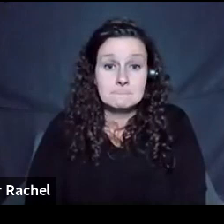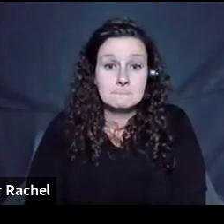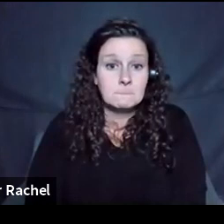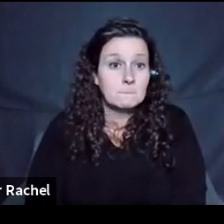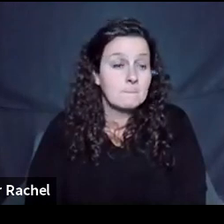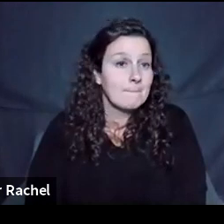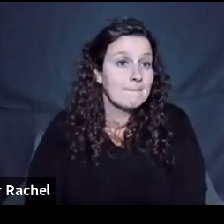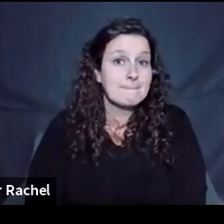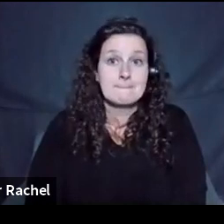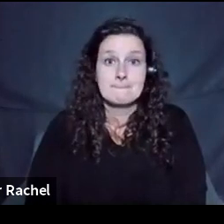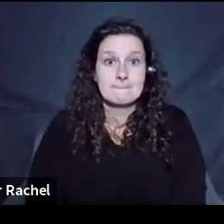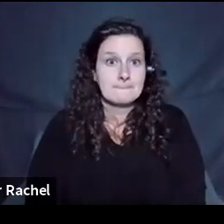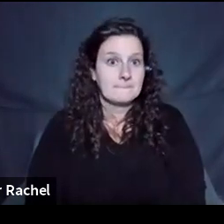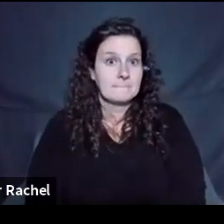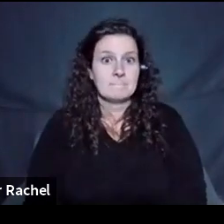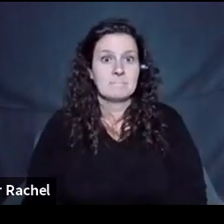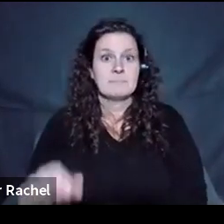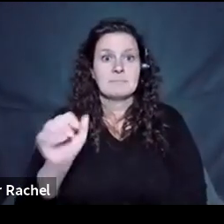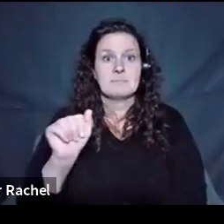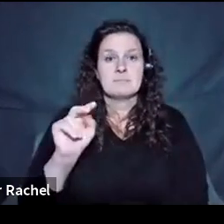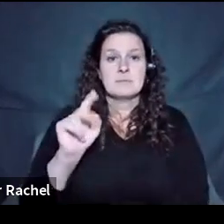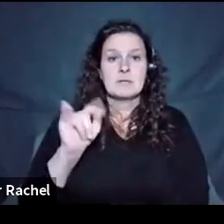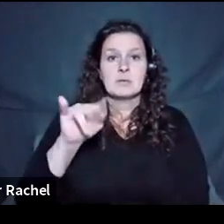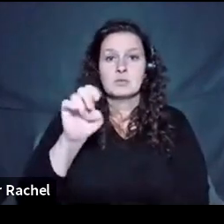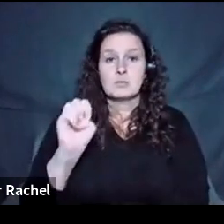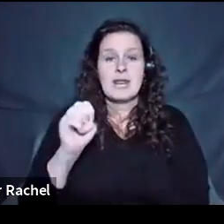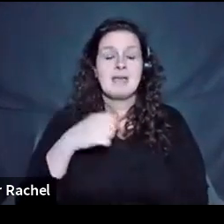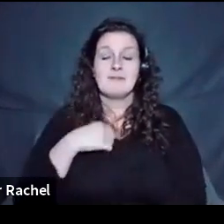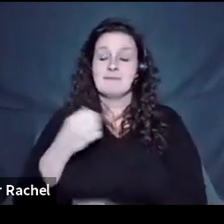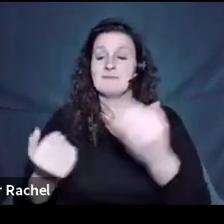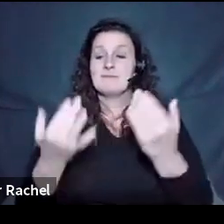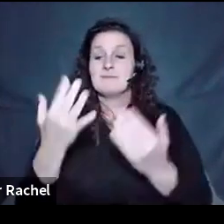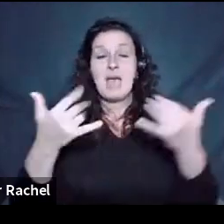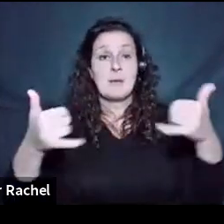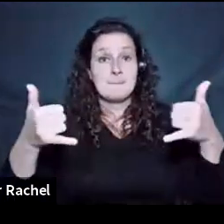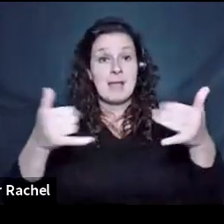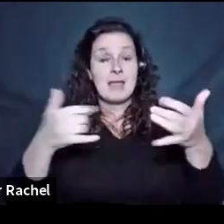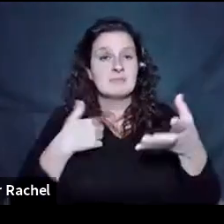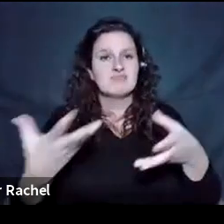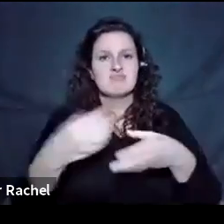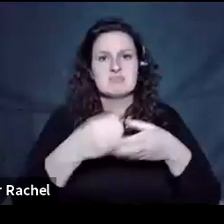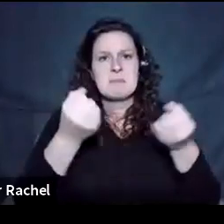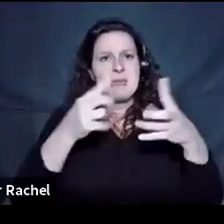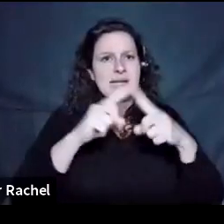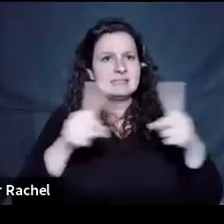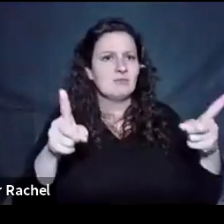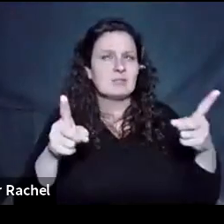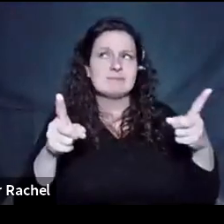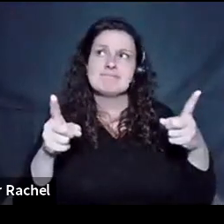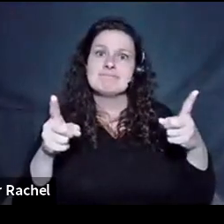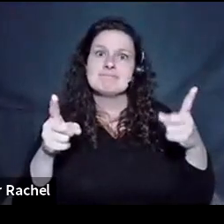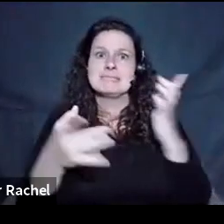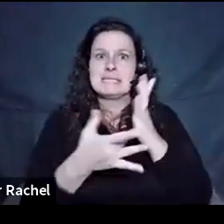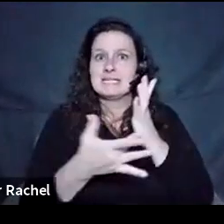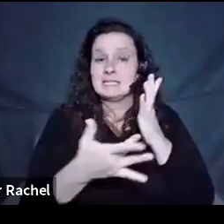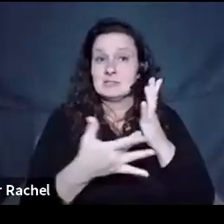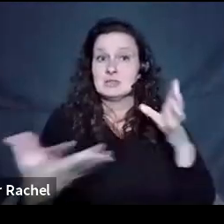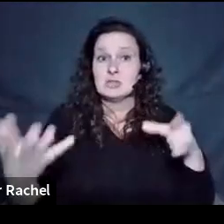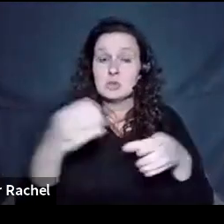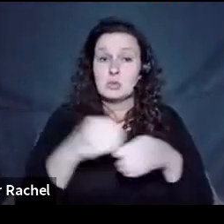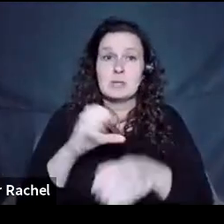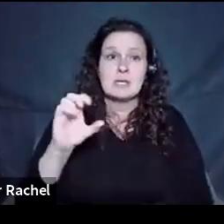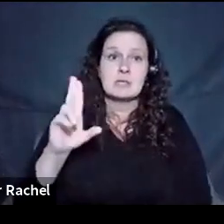So fire play encompasses a lot of a lot of different techniques, including